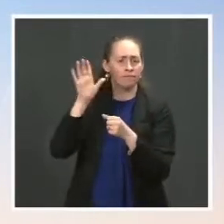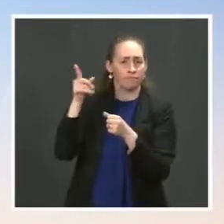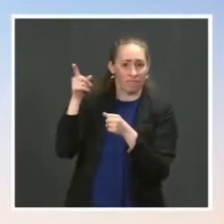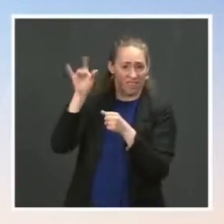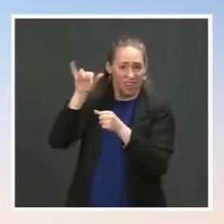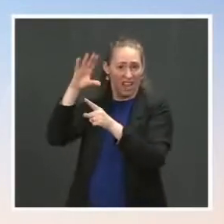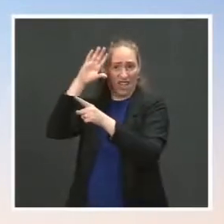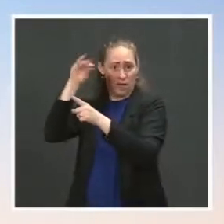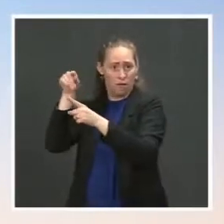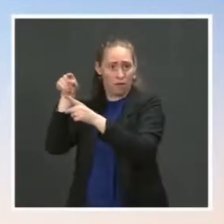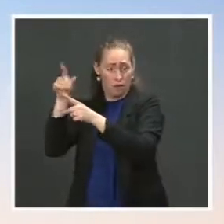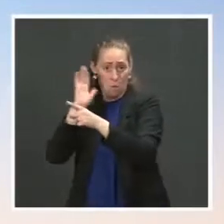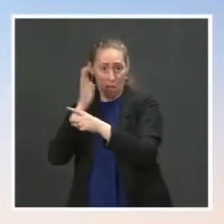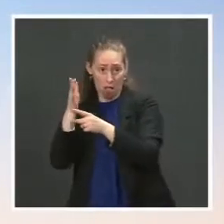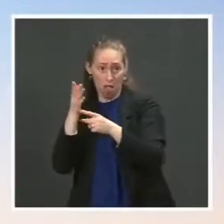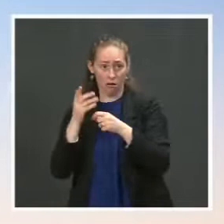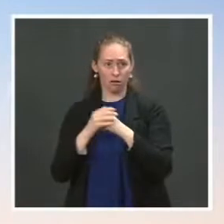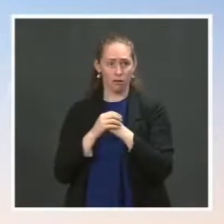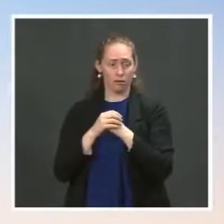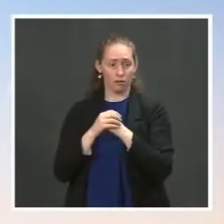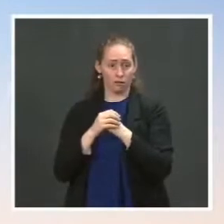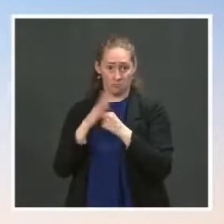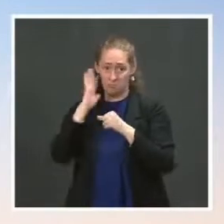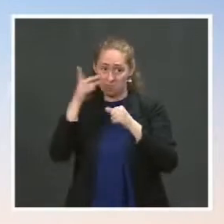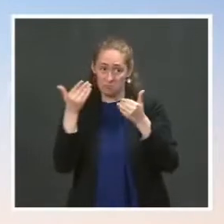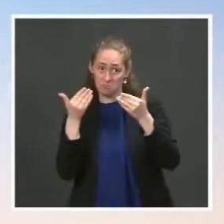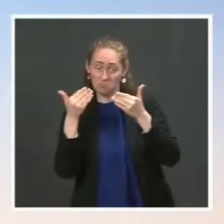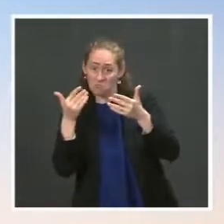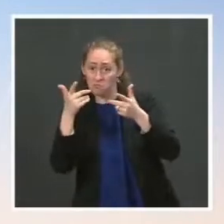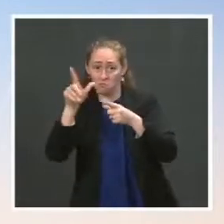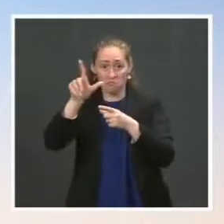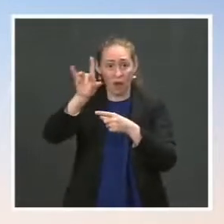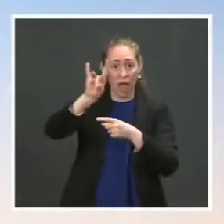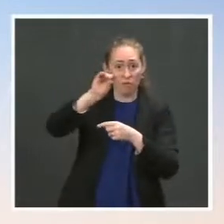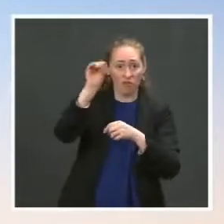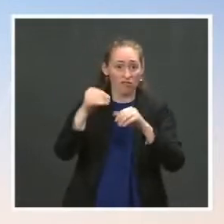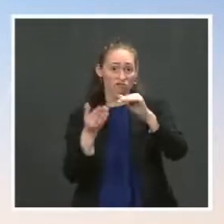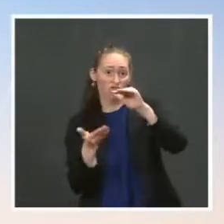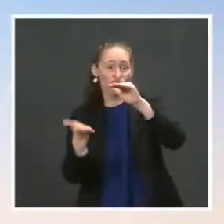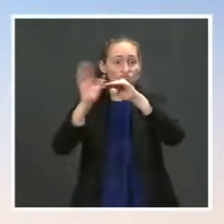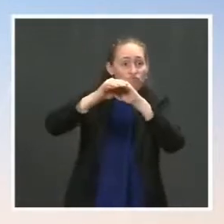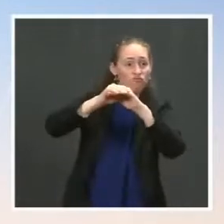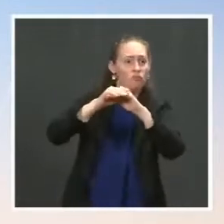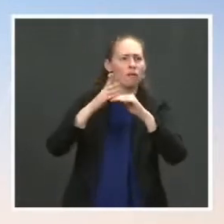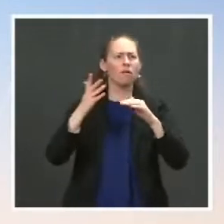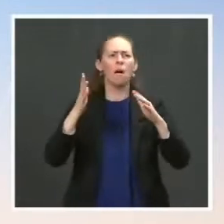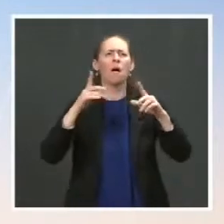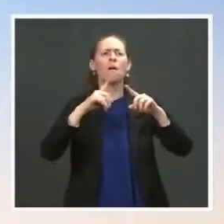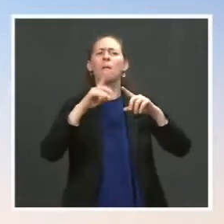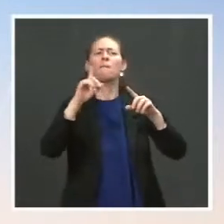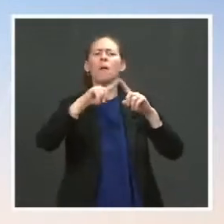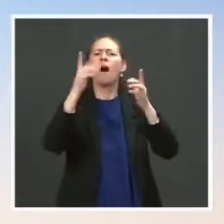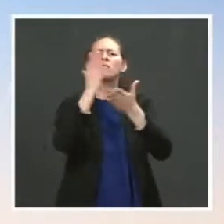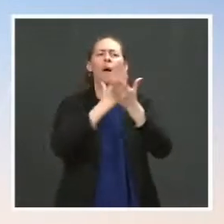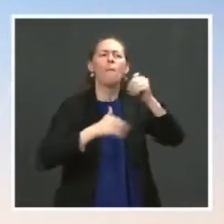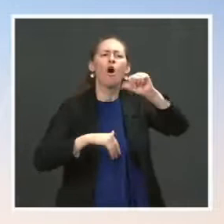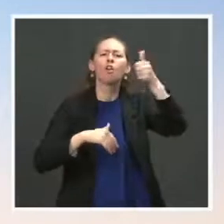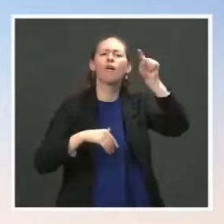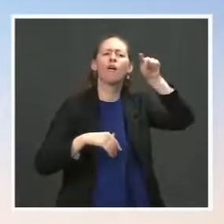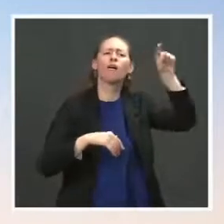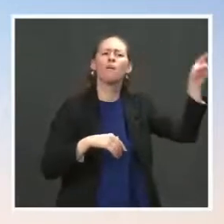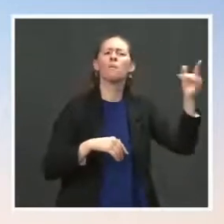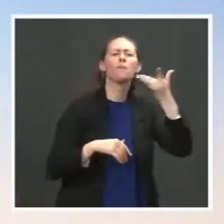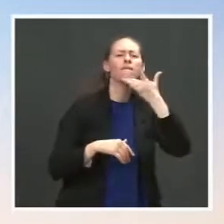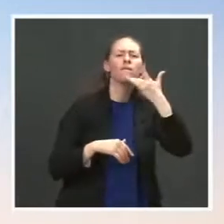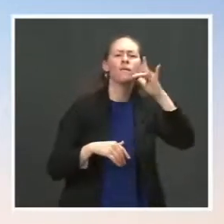28%. His counter proposal has been 25%. Can this plan be successful with a 25% corporate tax rate?